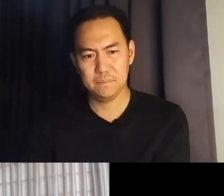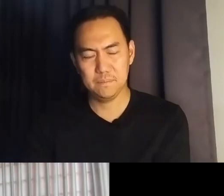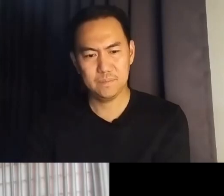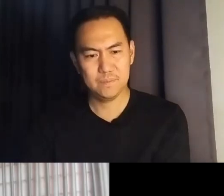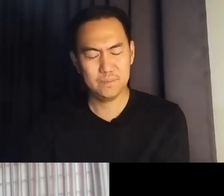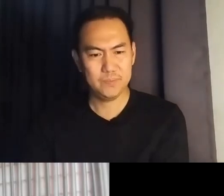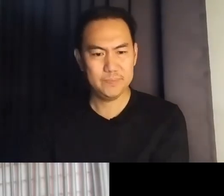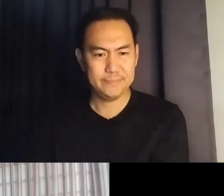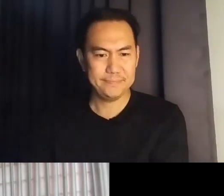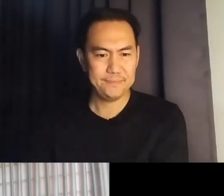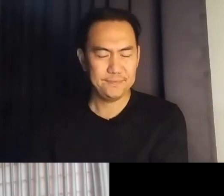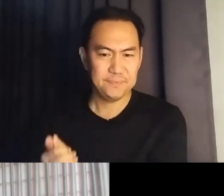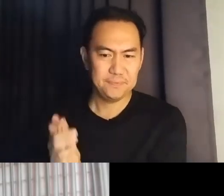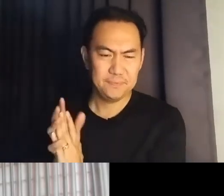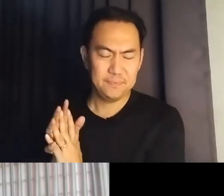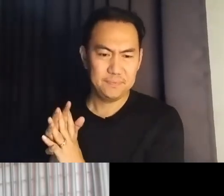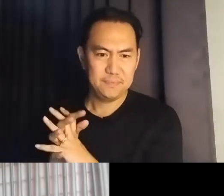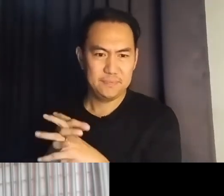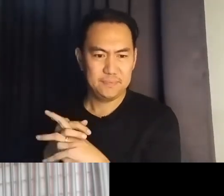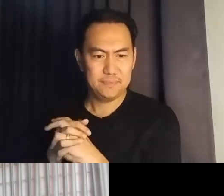Your Excellency, the floor is yours.